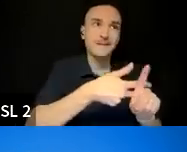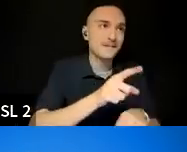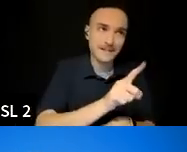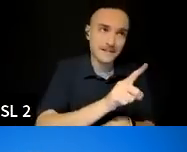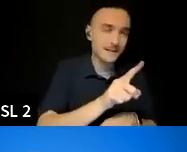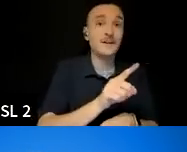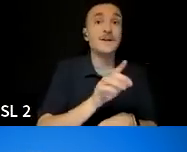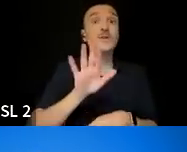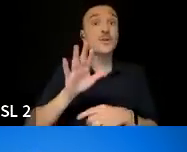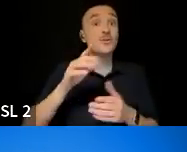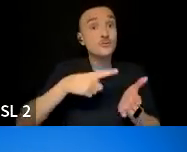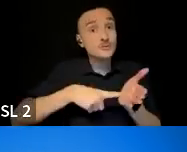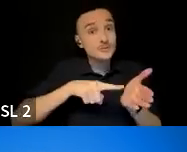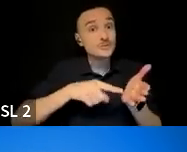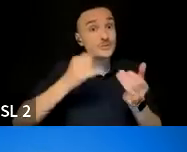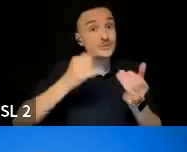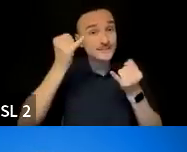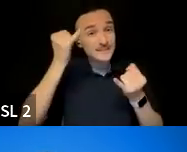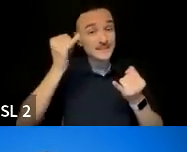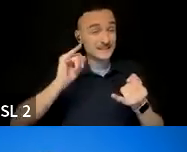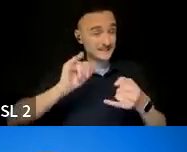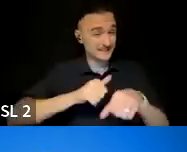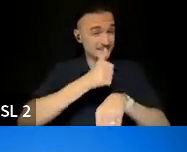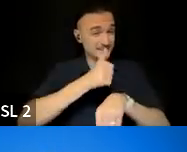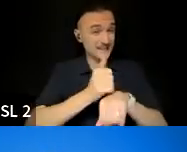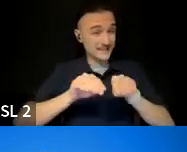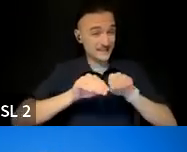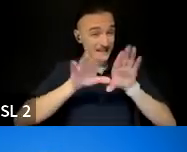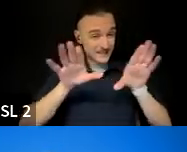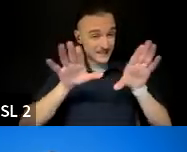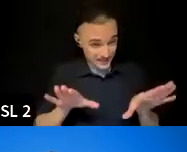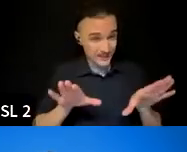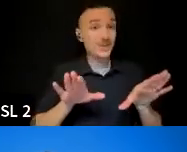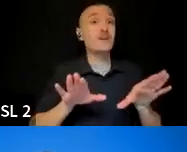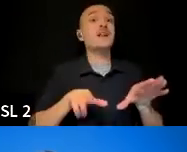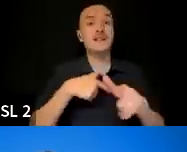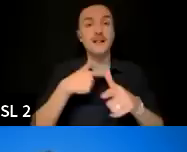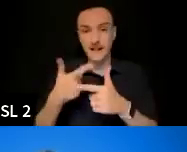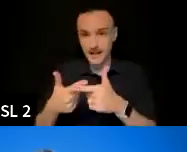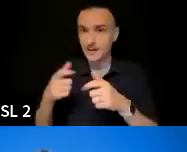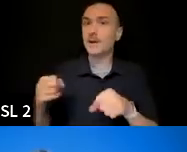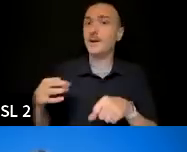before you even begin filling out an application can take many months. But let's start with the